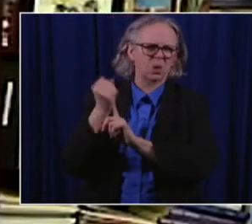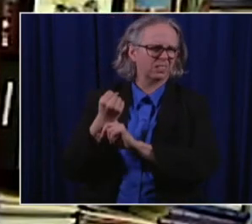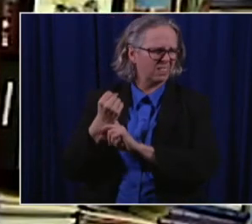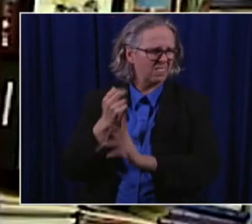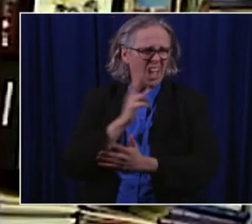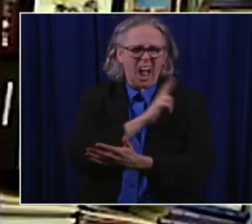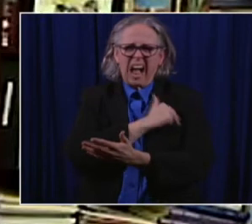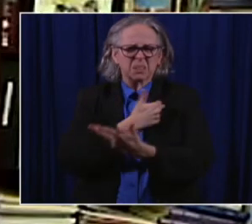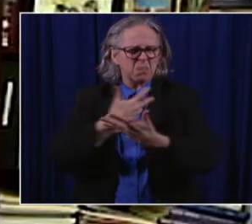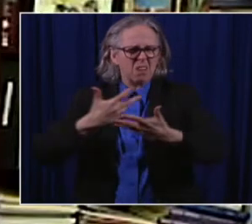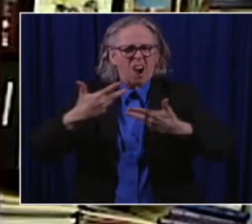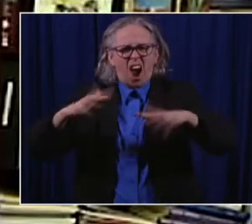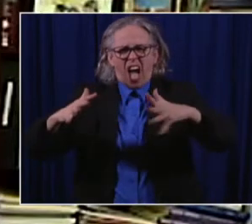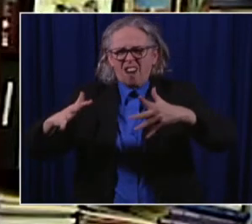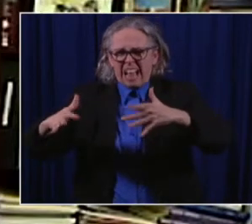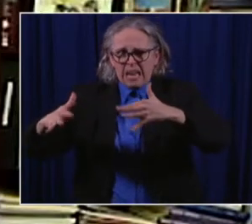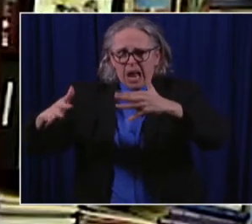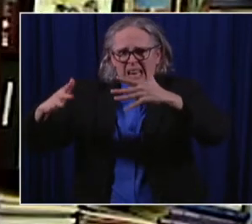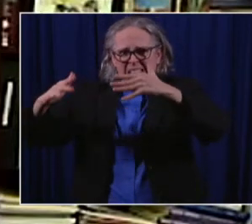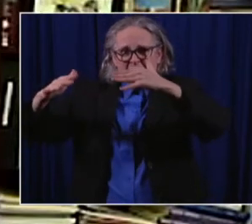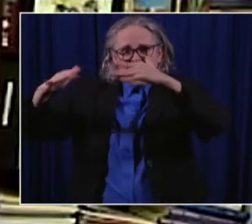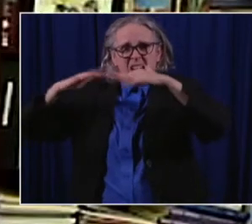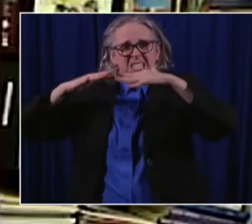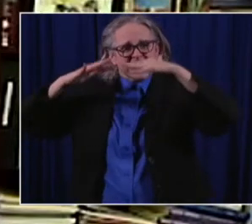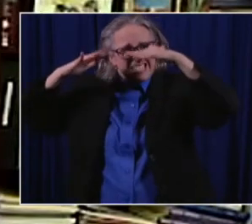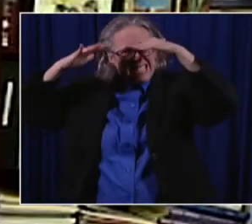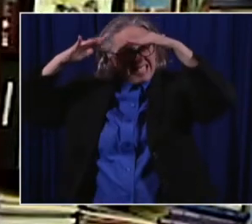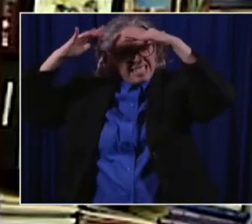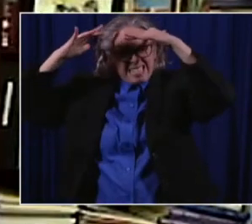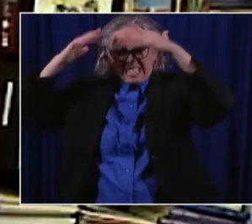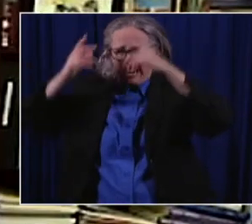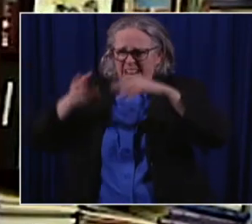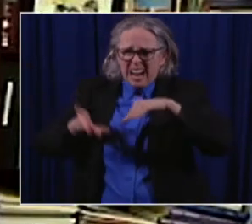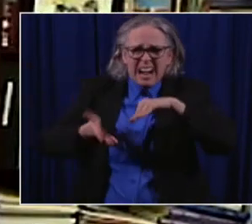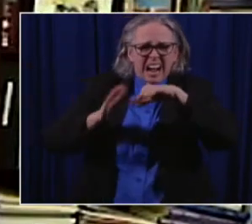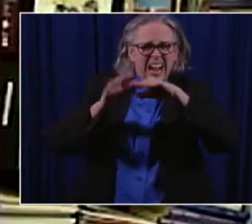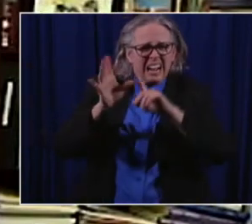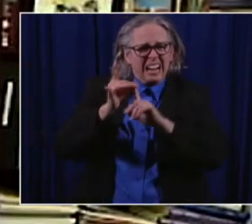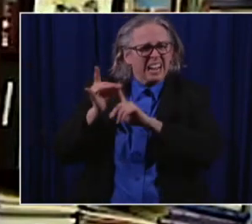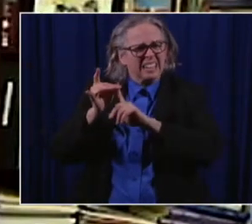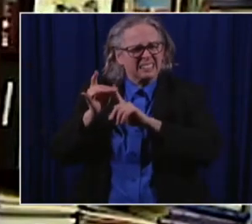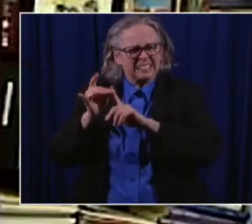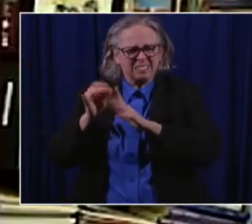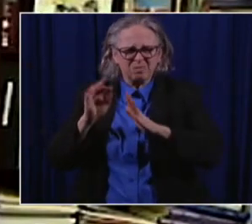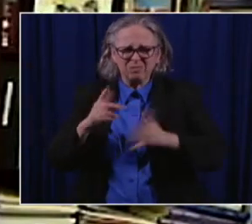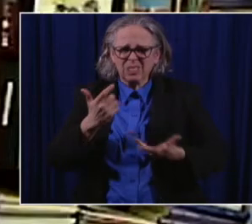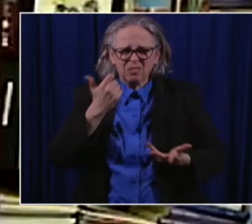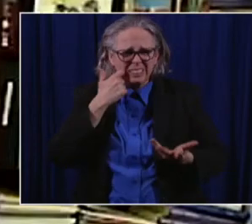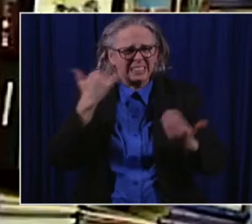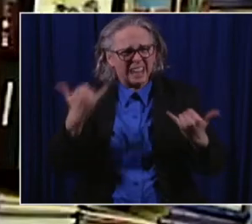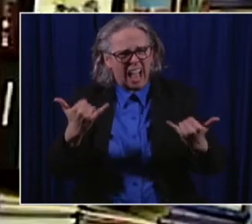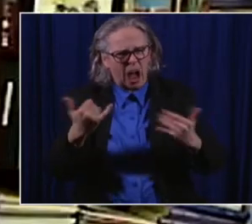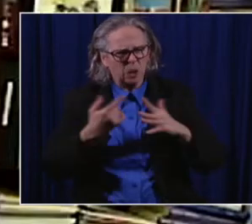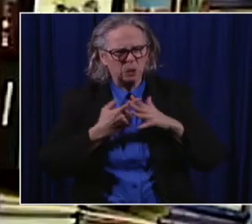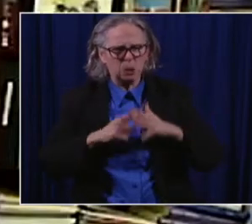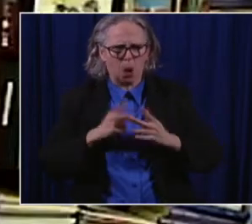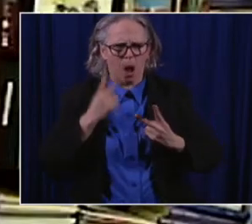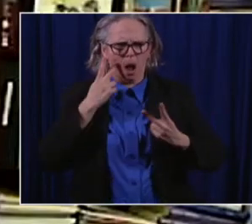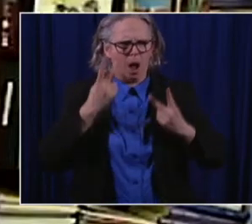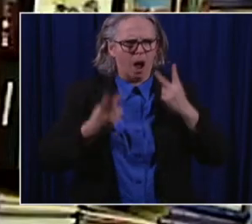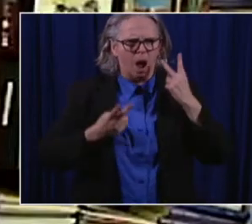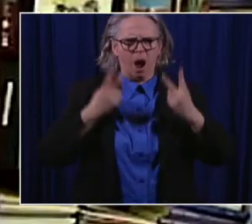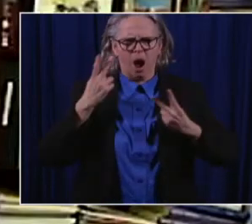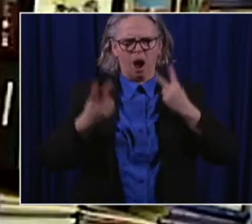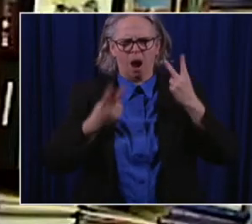highest COVID levels and at high capacity across the state, and we're just heading into what the CDC director has described as the